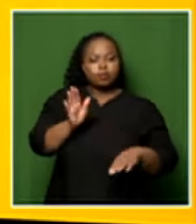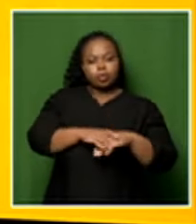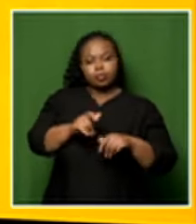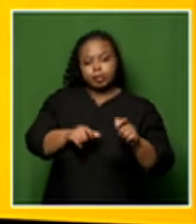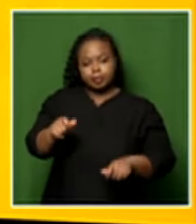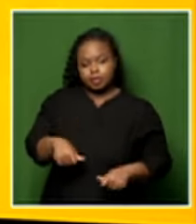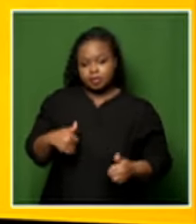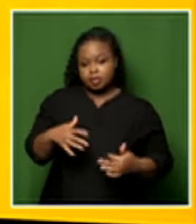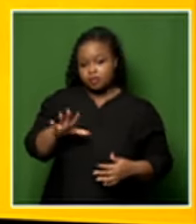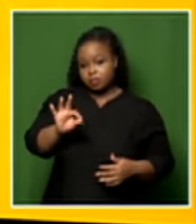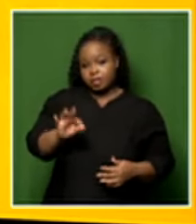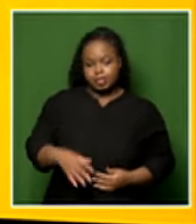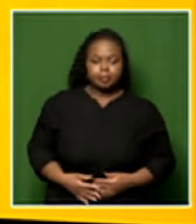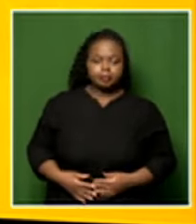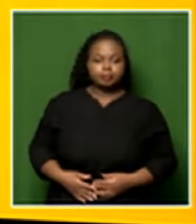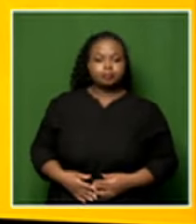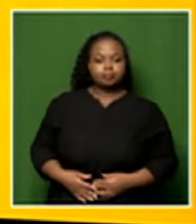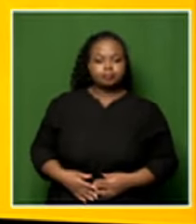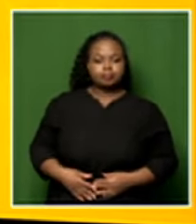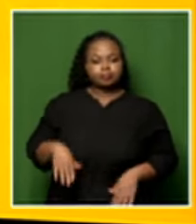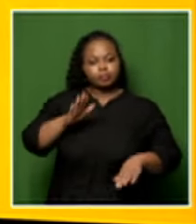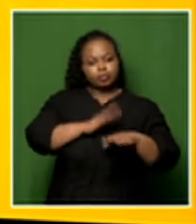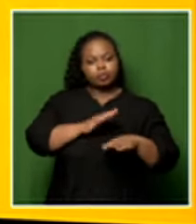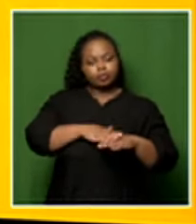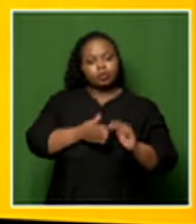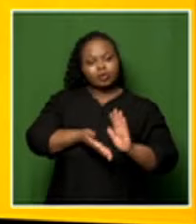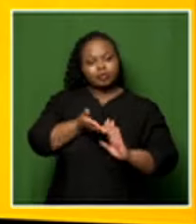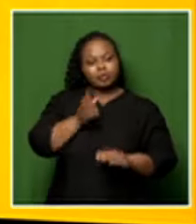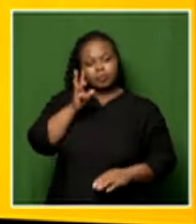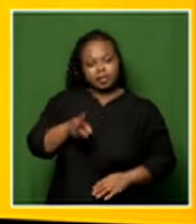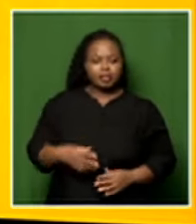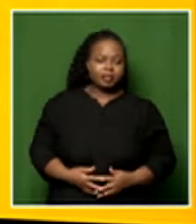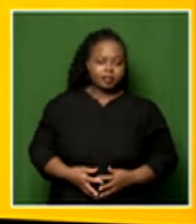people as of Monday. So we'll get another update from Maageketla in a short while.